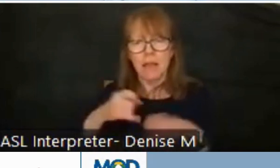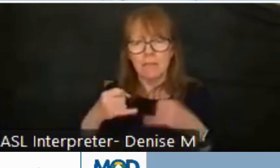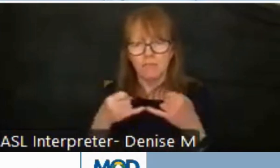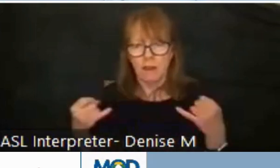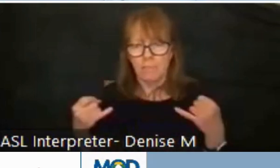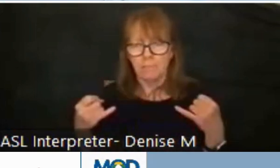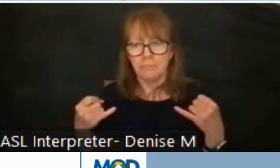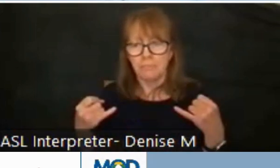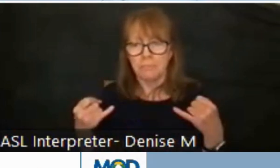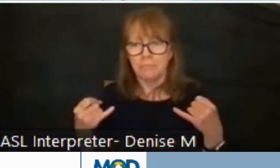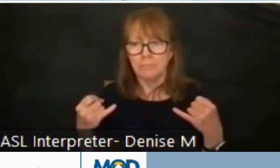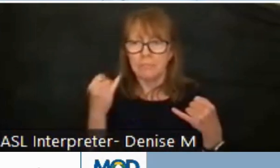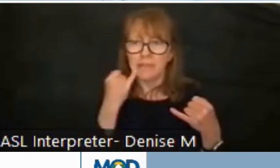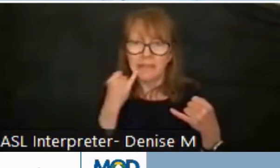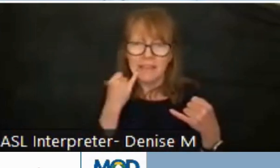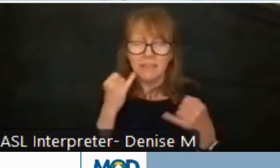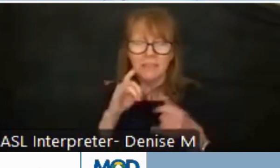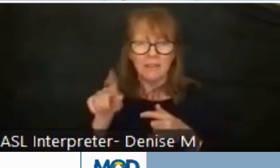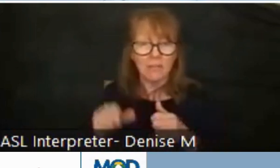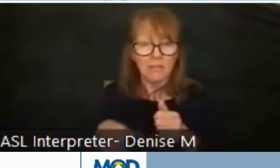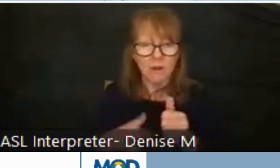if nothing seems to be happening.